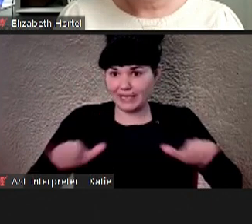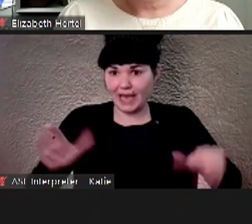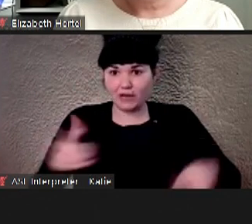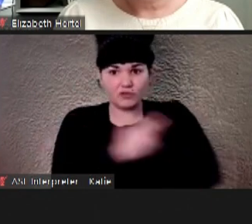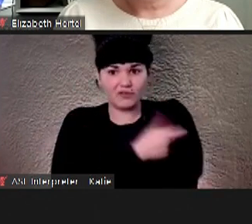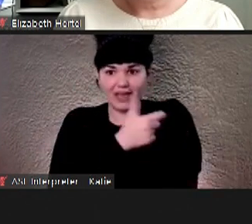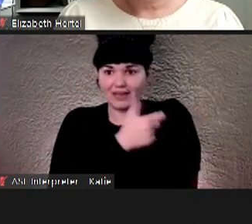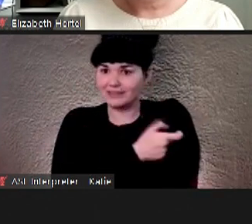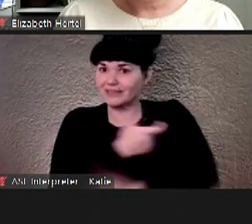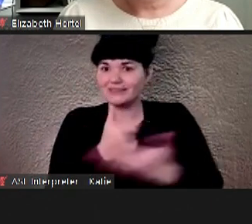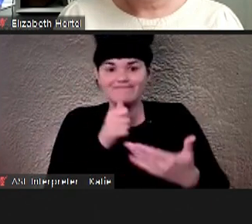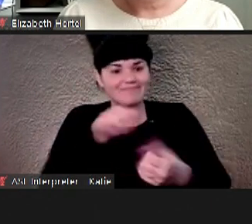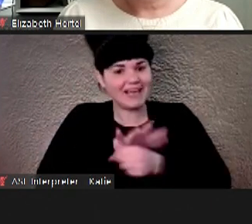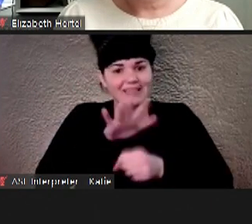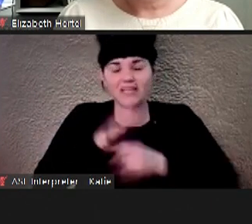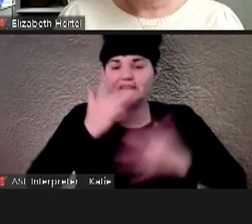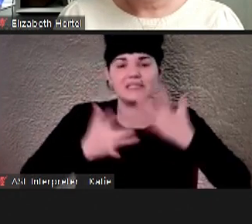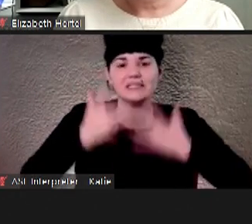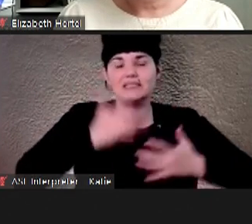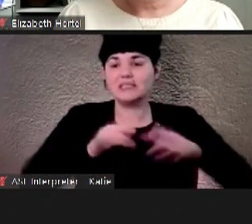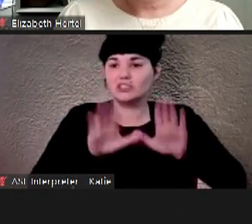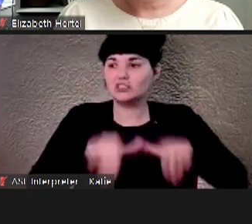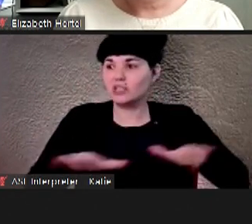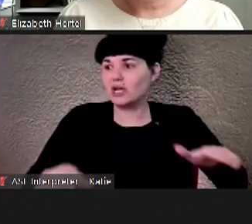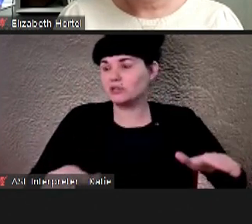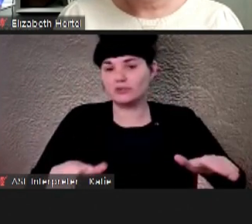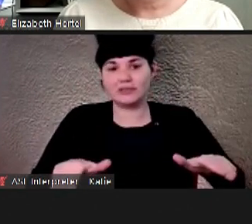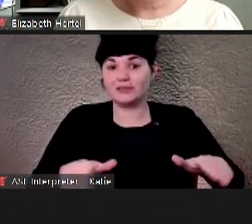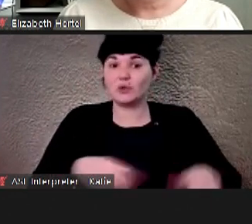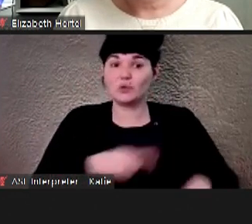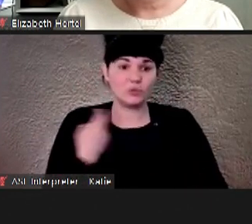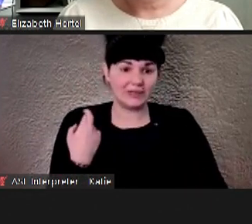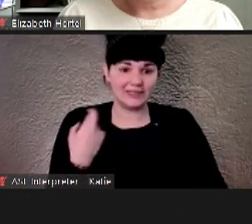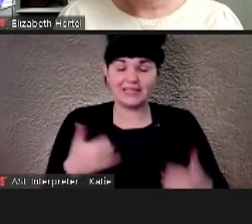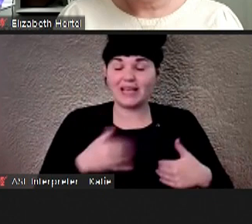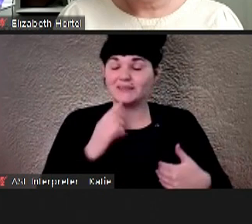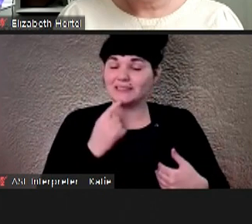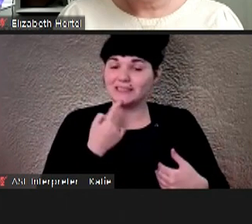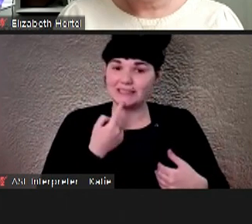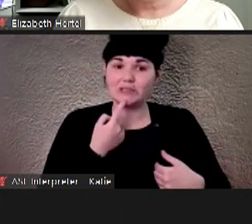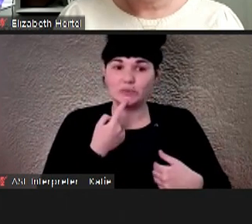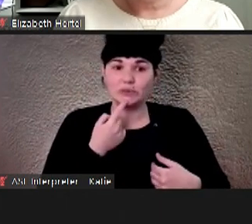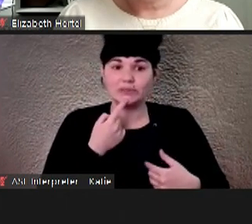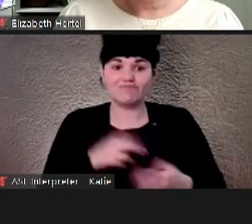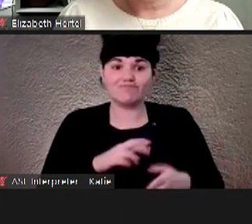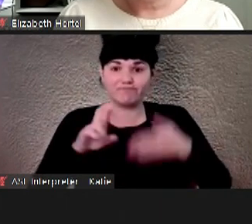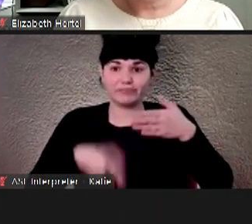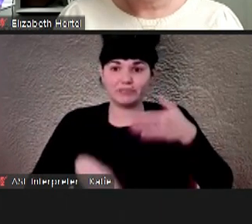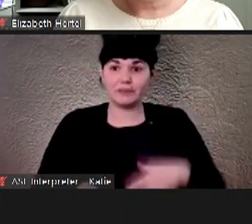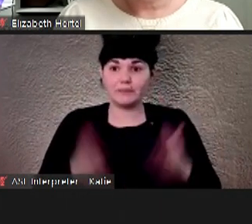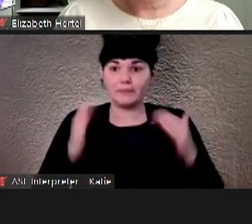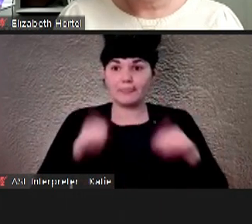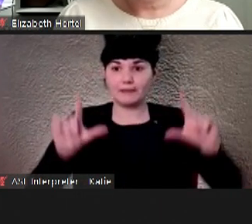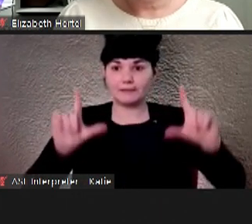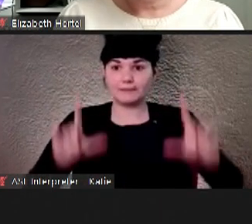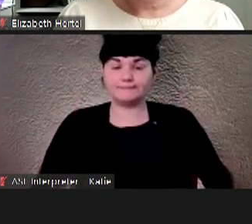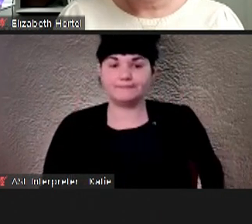to be, and so children are at risk for some severe outcomes. Next slide, please.